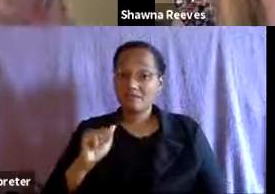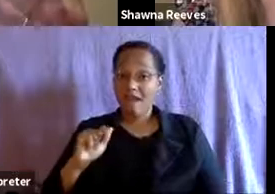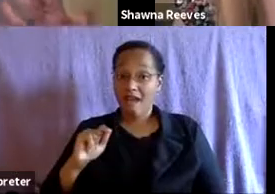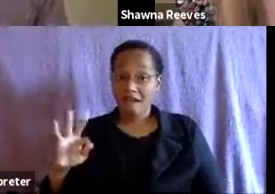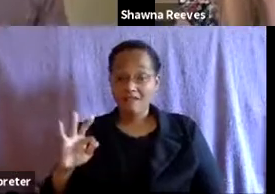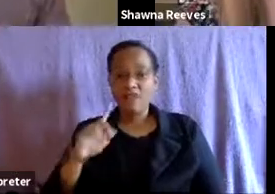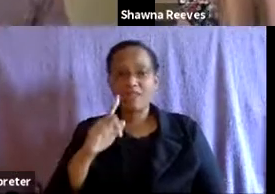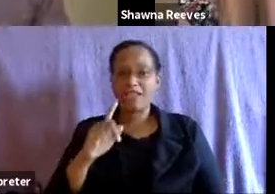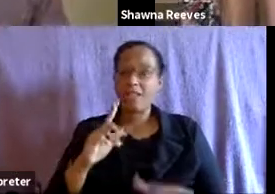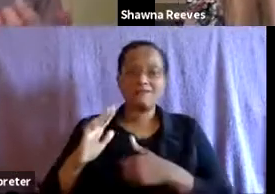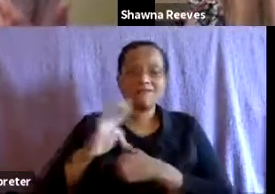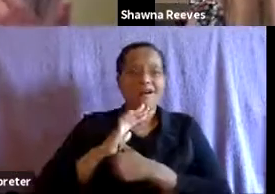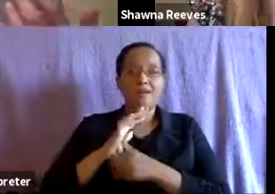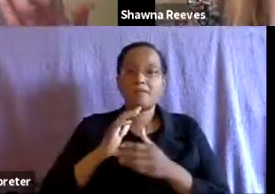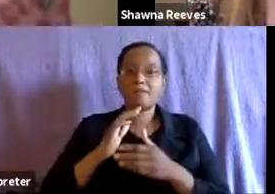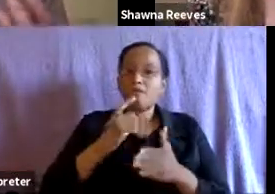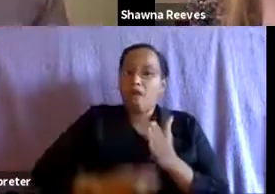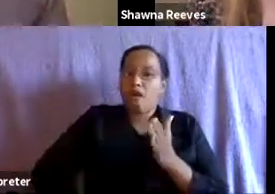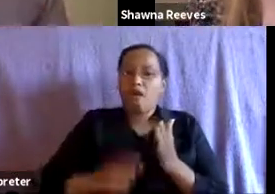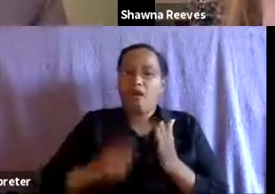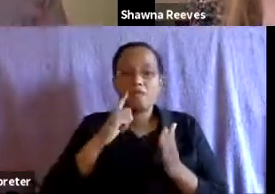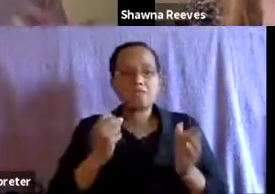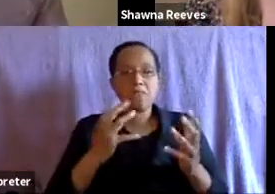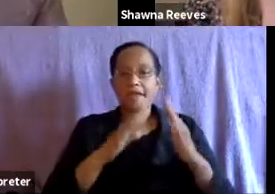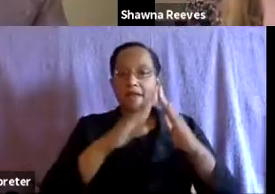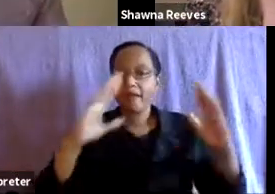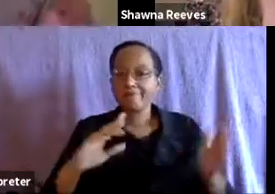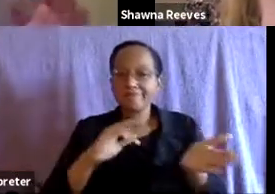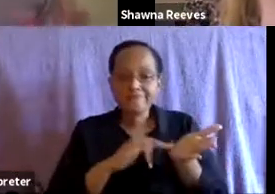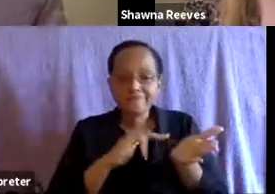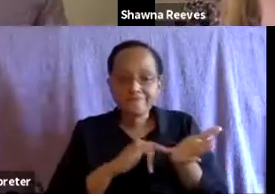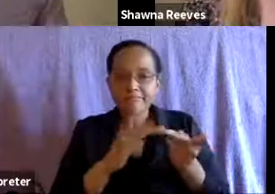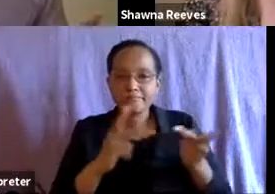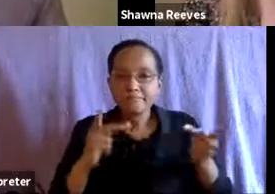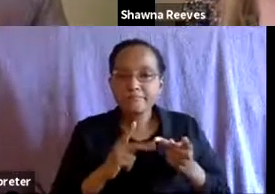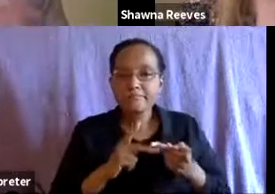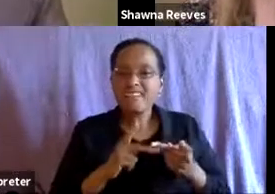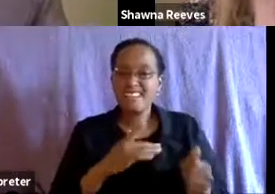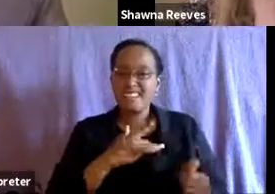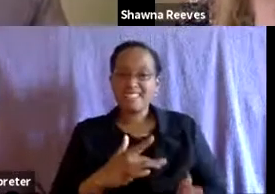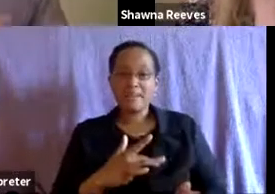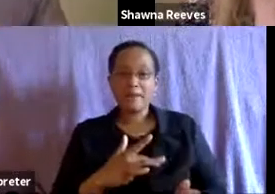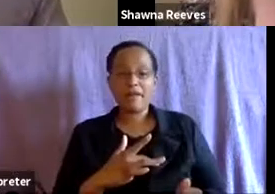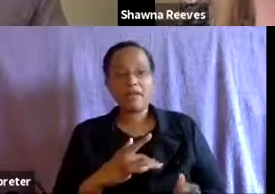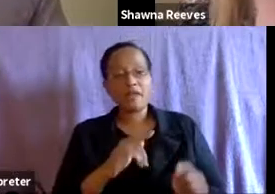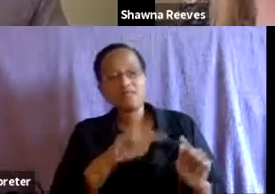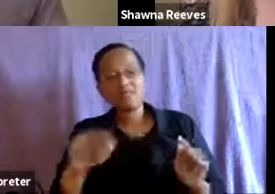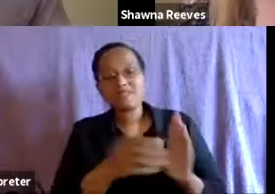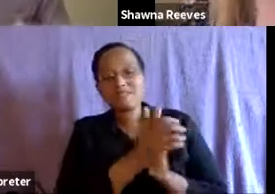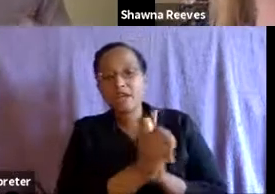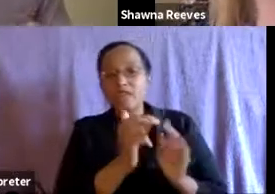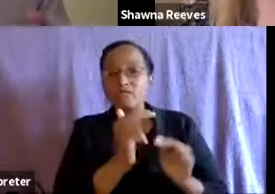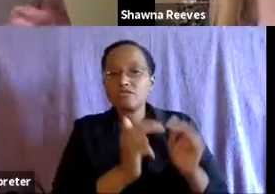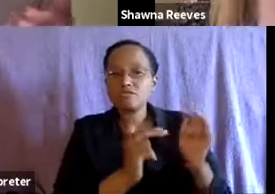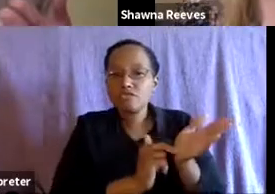virus. And they kind of go hand in hand because staffing is the